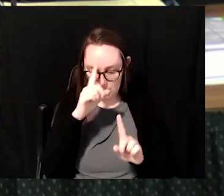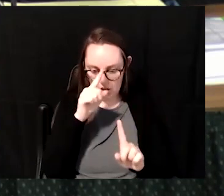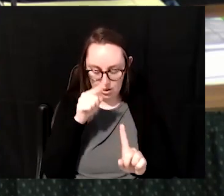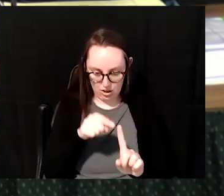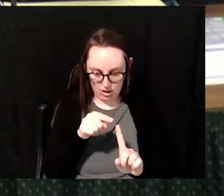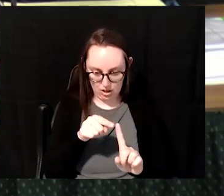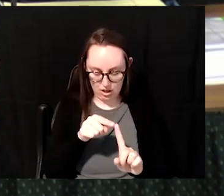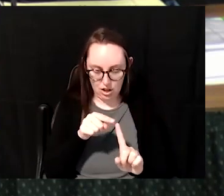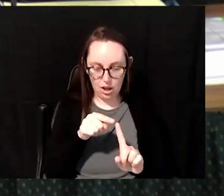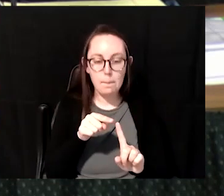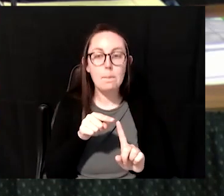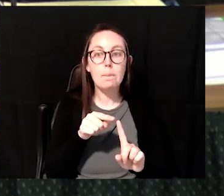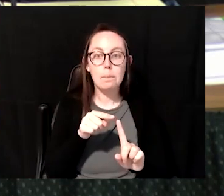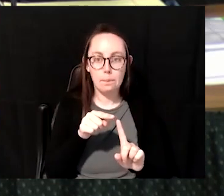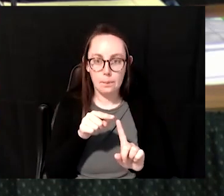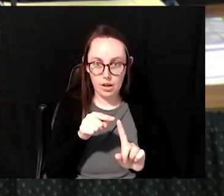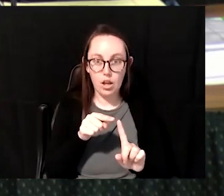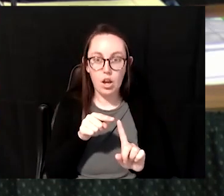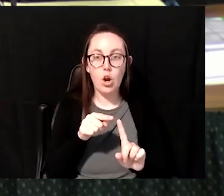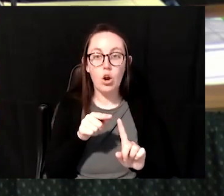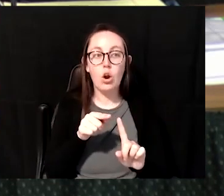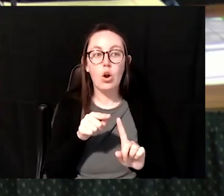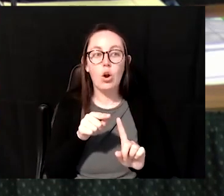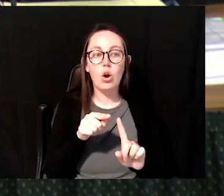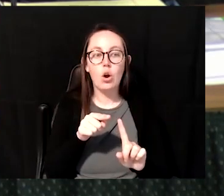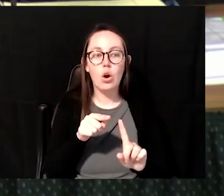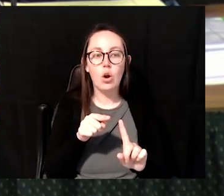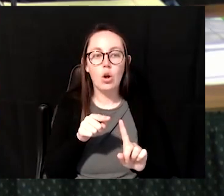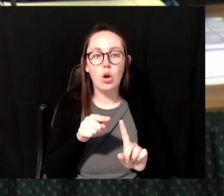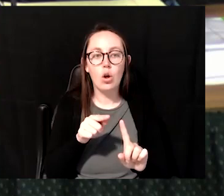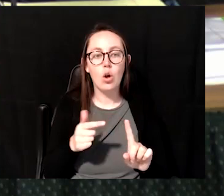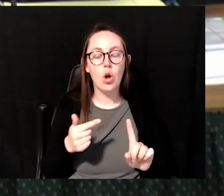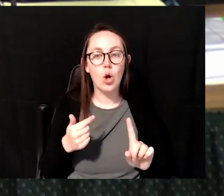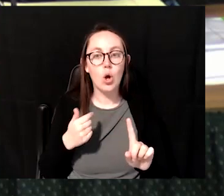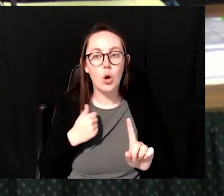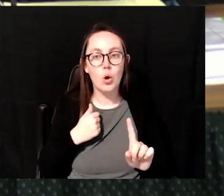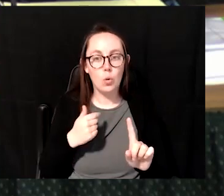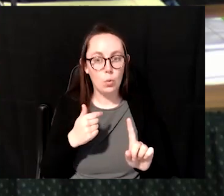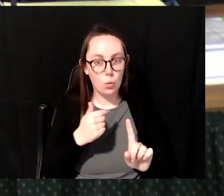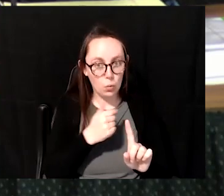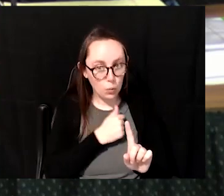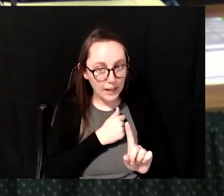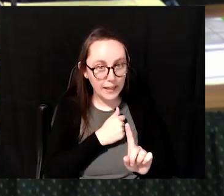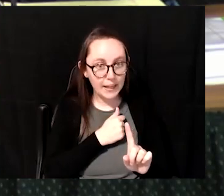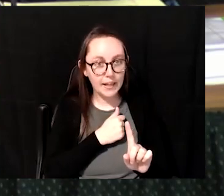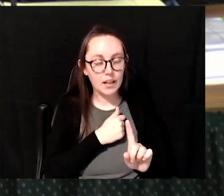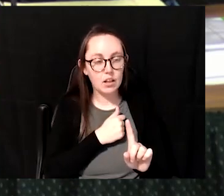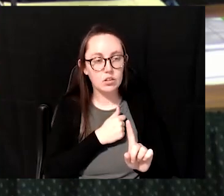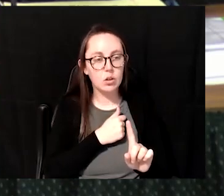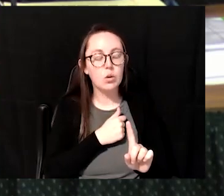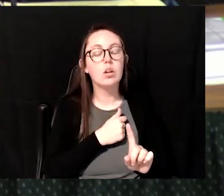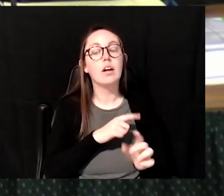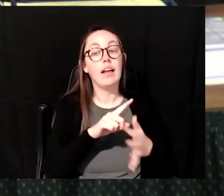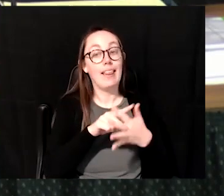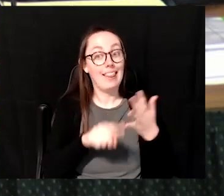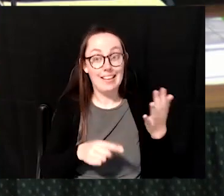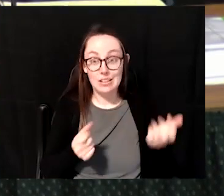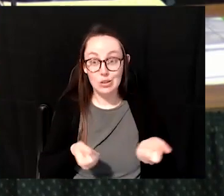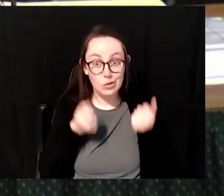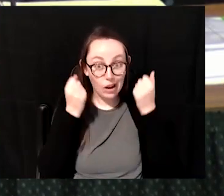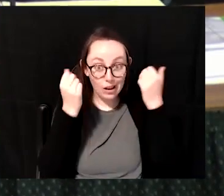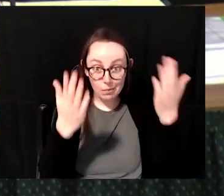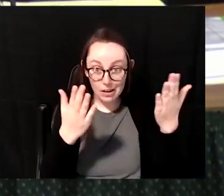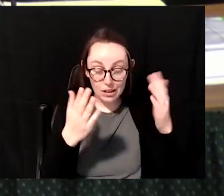have to have the conversation about what in these recommendations we're gonna